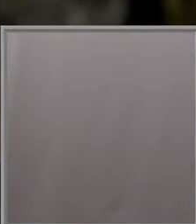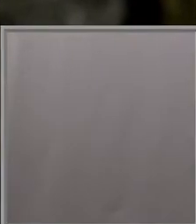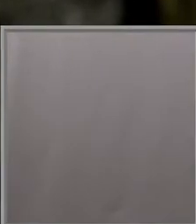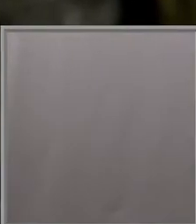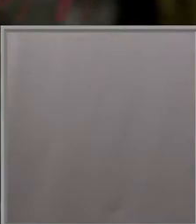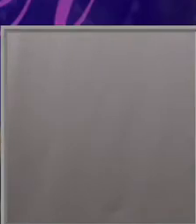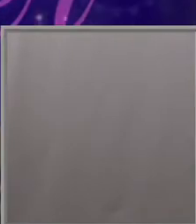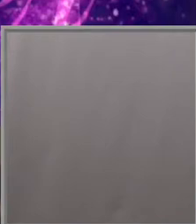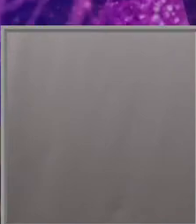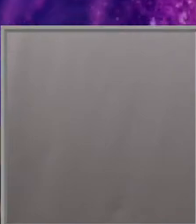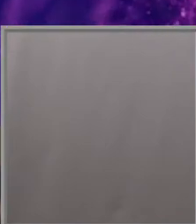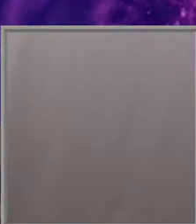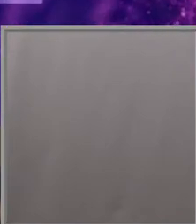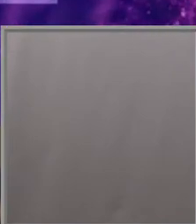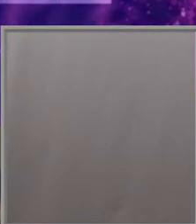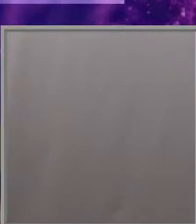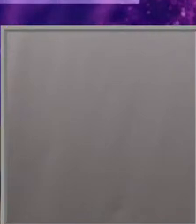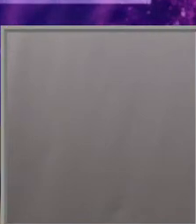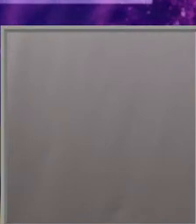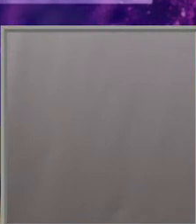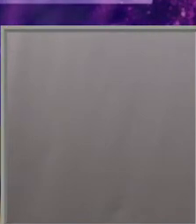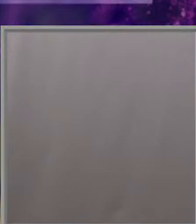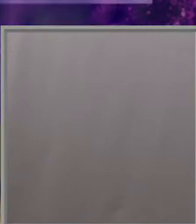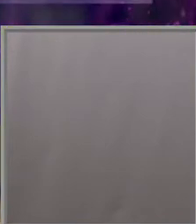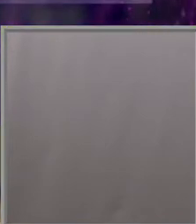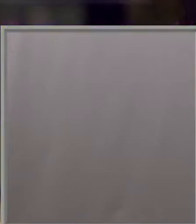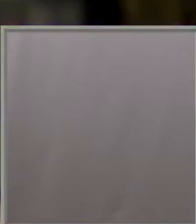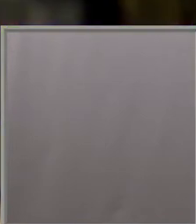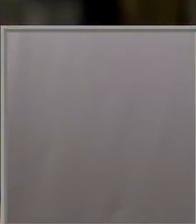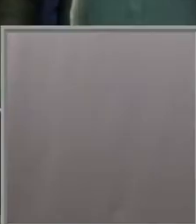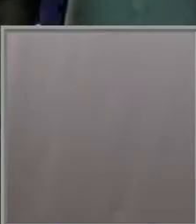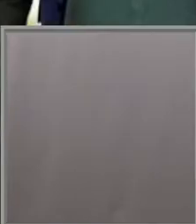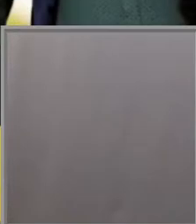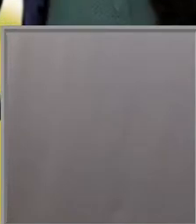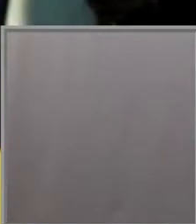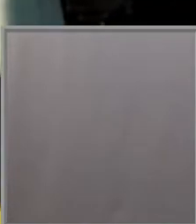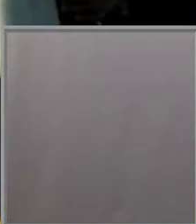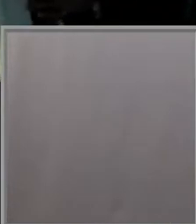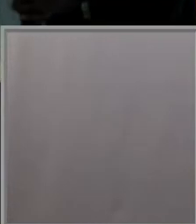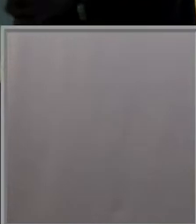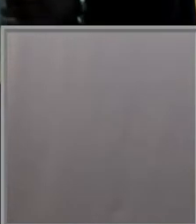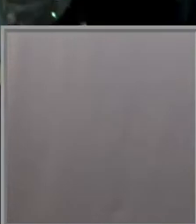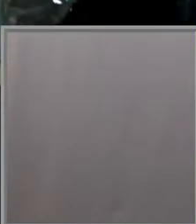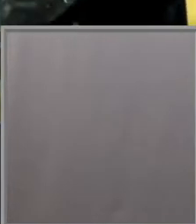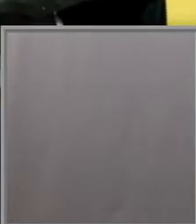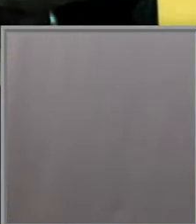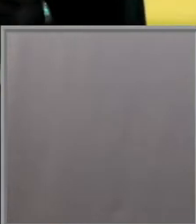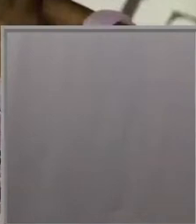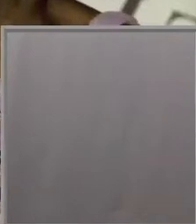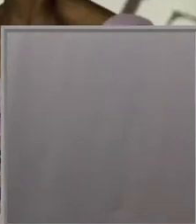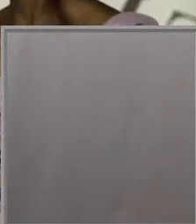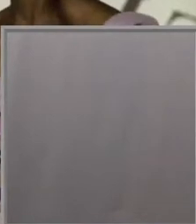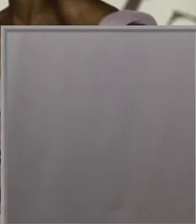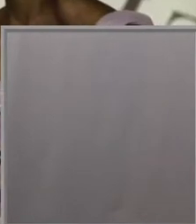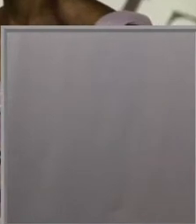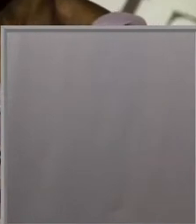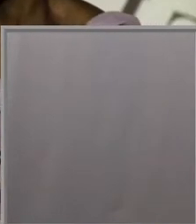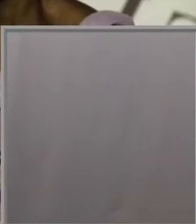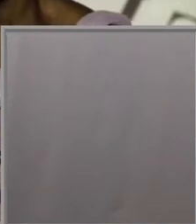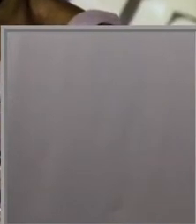nominated for the Woman of Honor Award. It's about women in male-dominated fields breaking boundaries. The winner